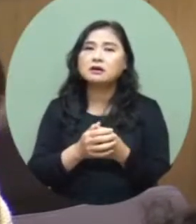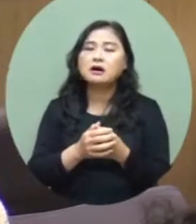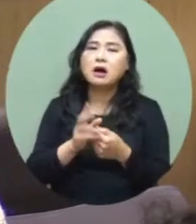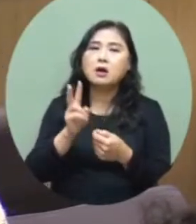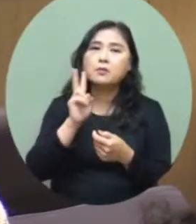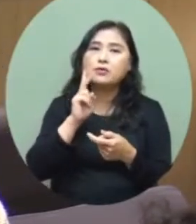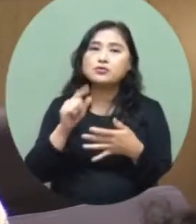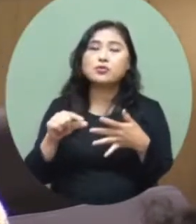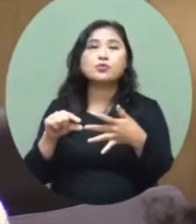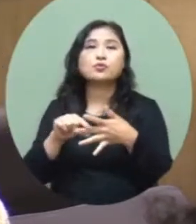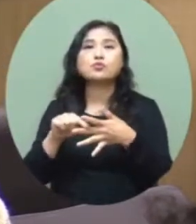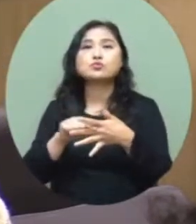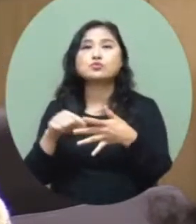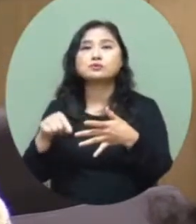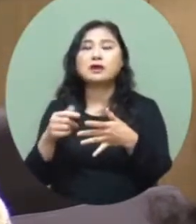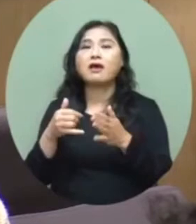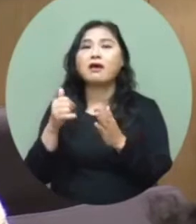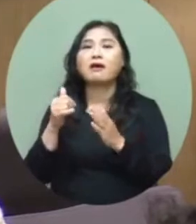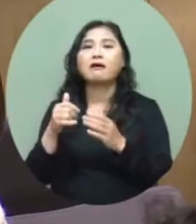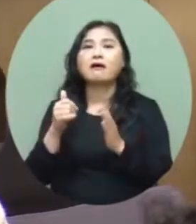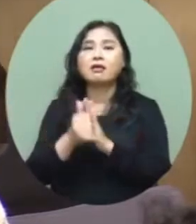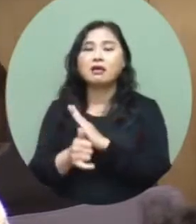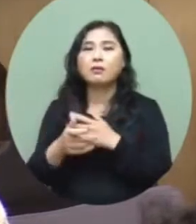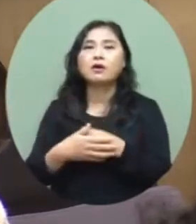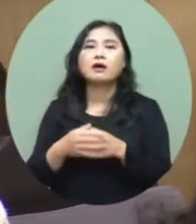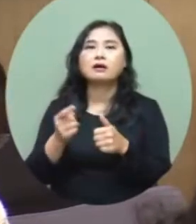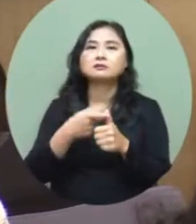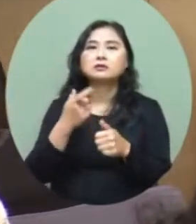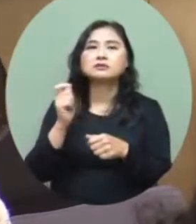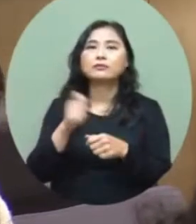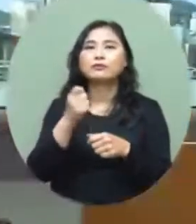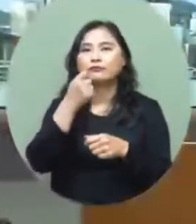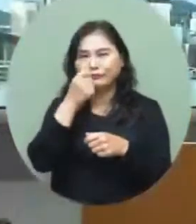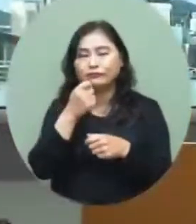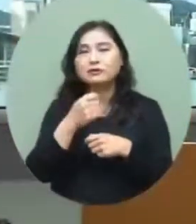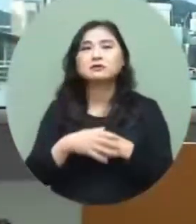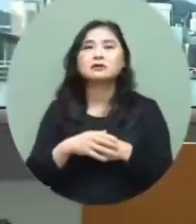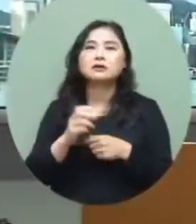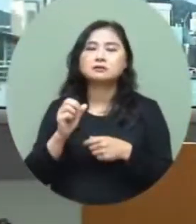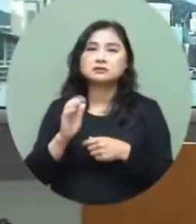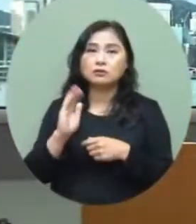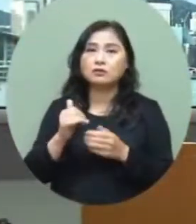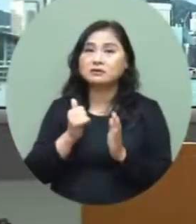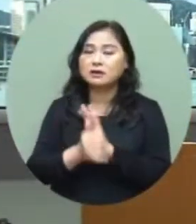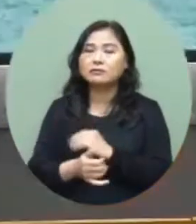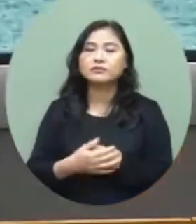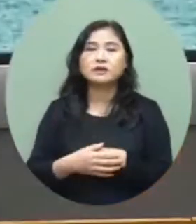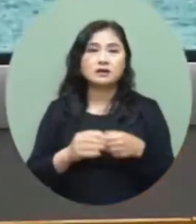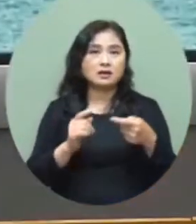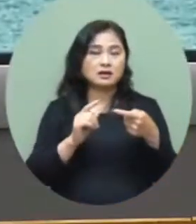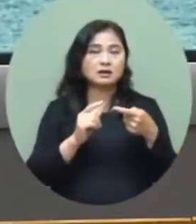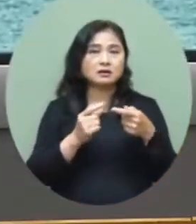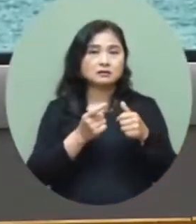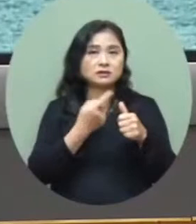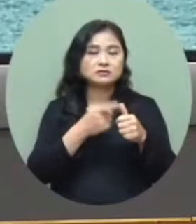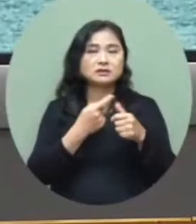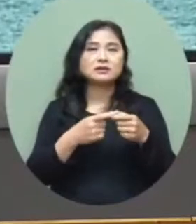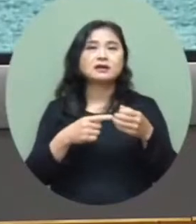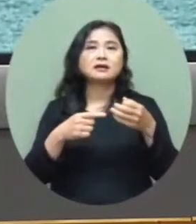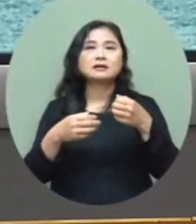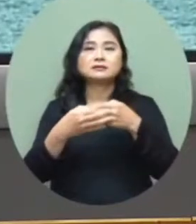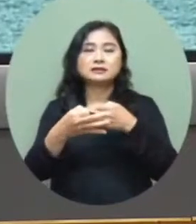homes in the future? Thank you. Well, let me answer the third question first. Well, for the exercise in